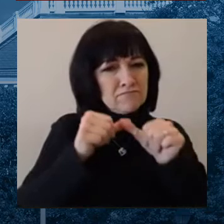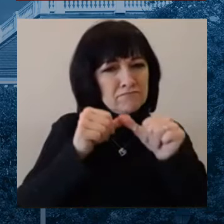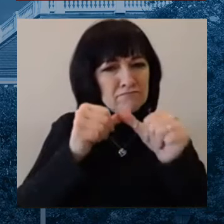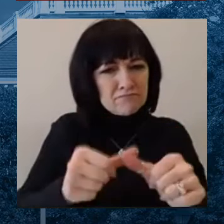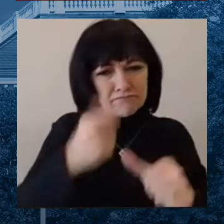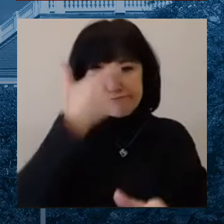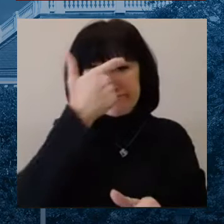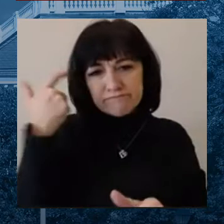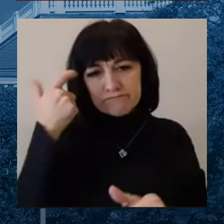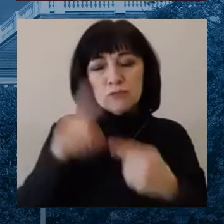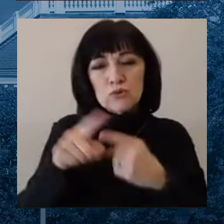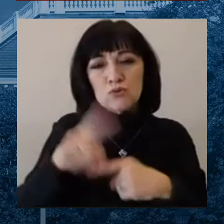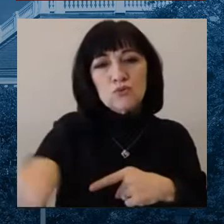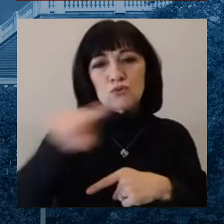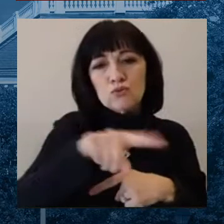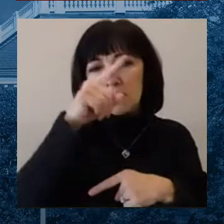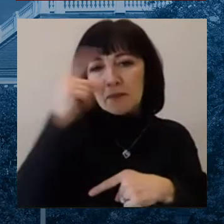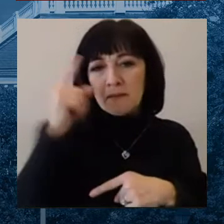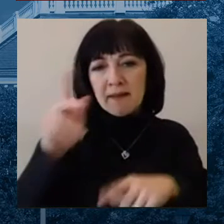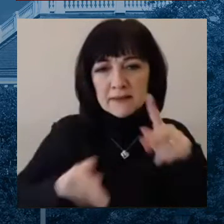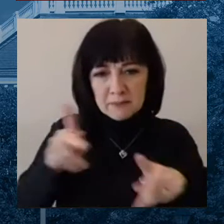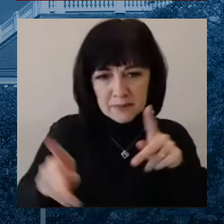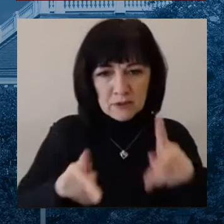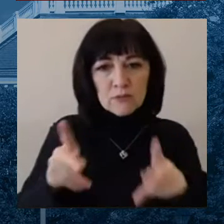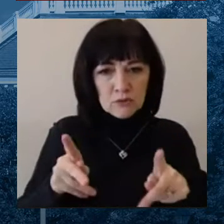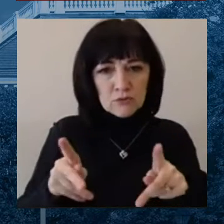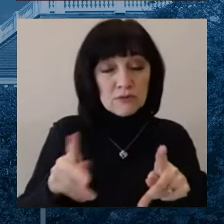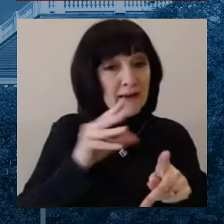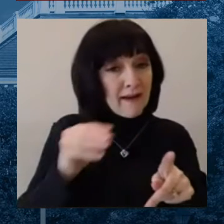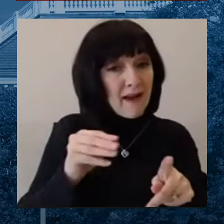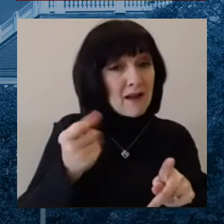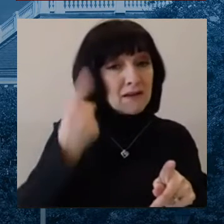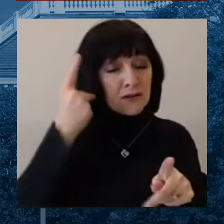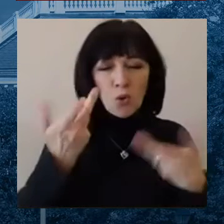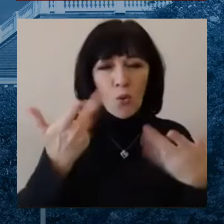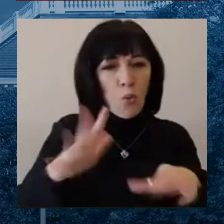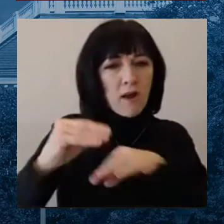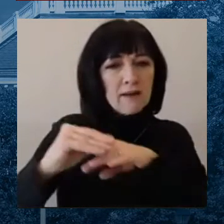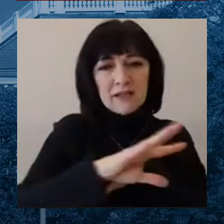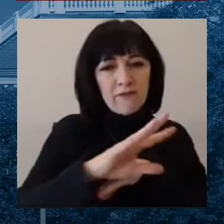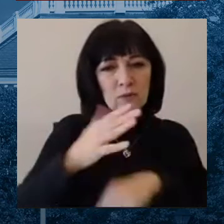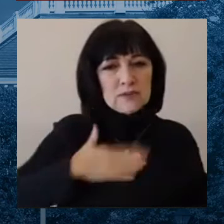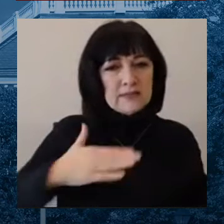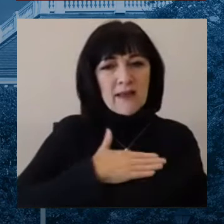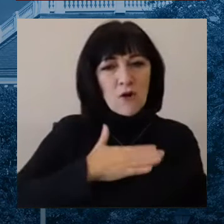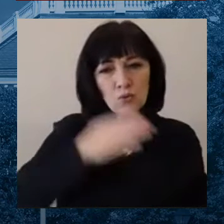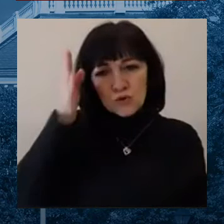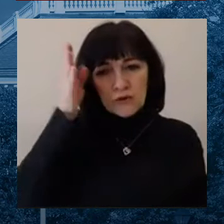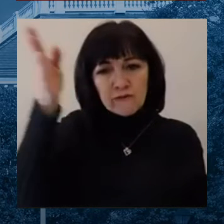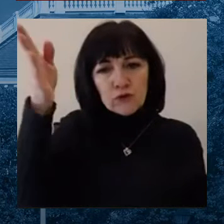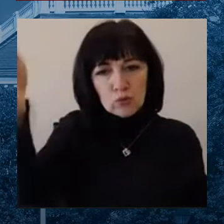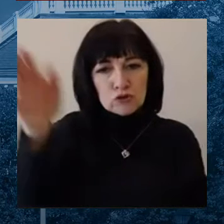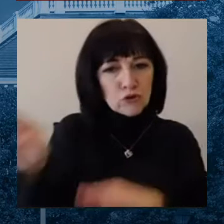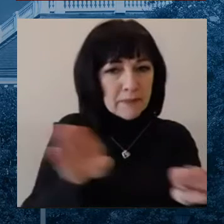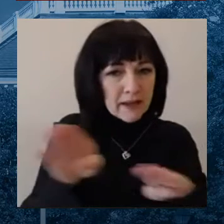and how it informs our current and future beliefs and behavior. I am proud of Delaware. Though it